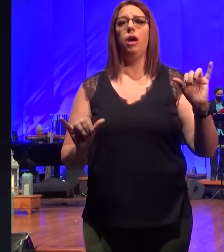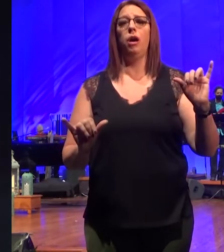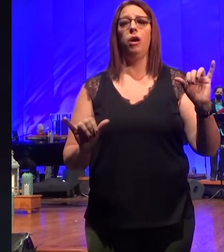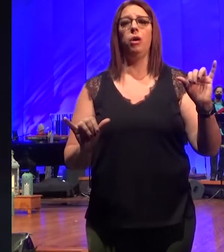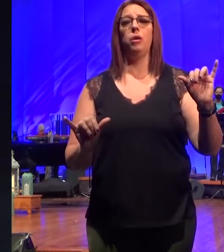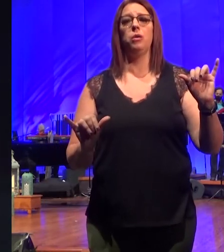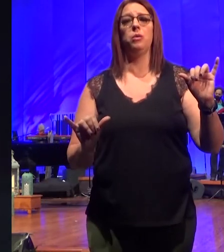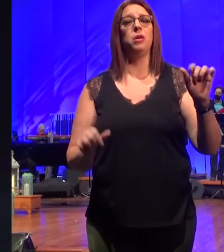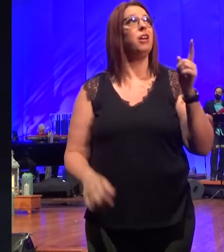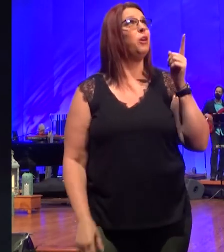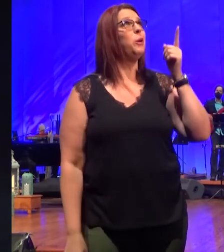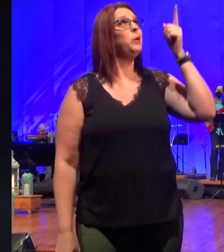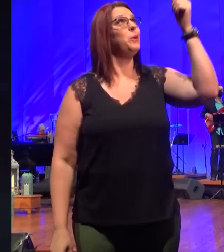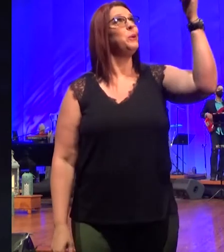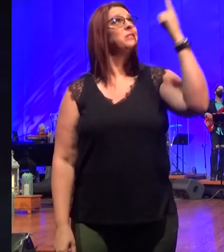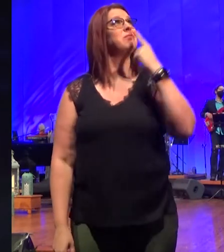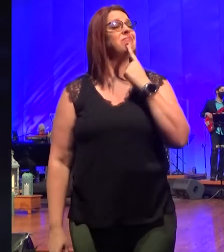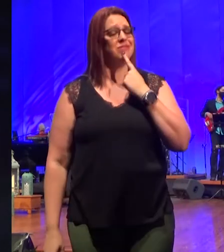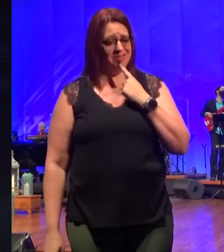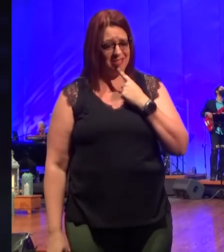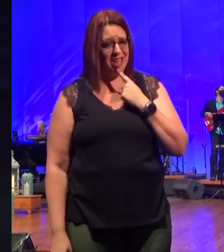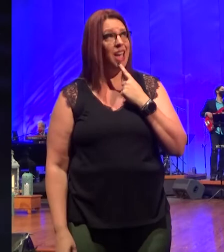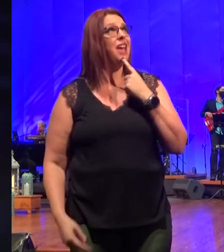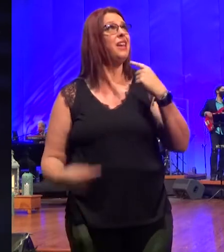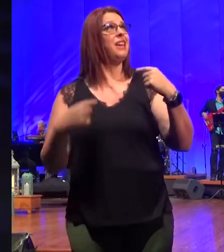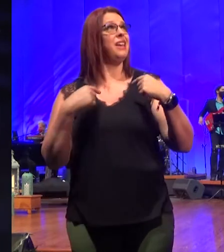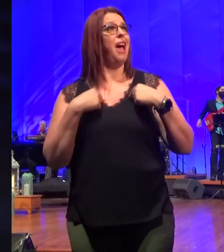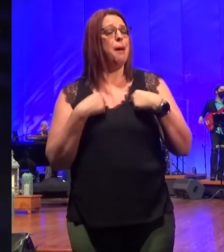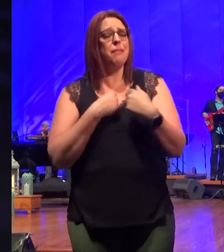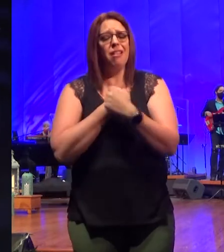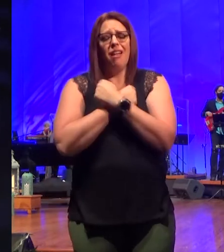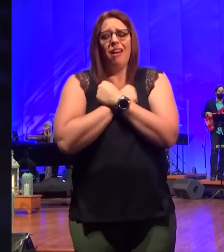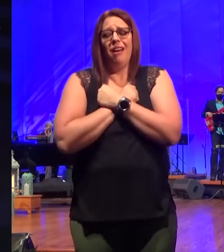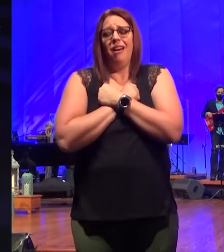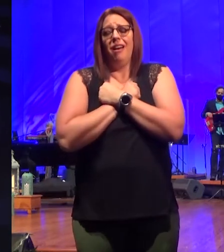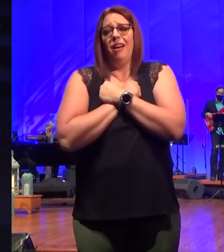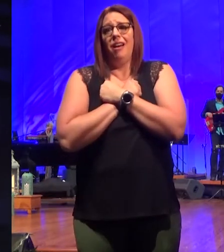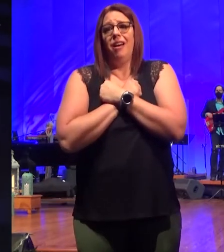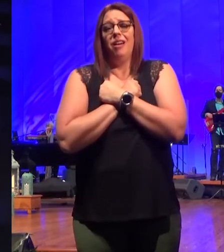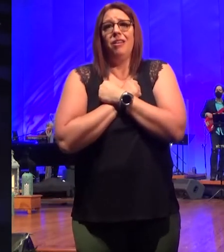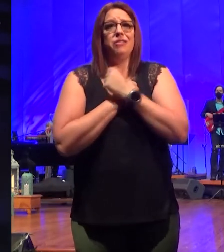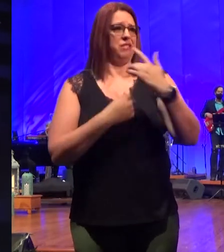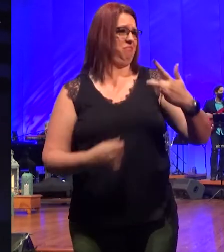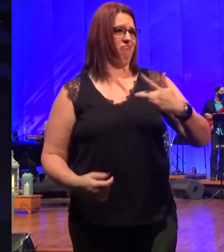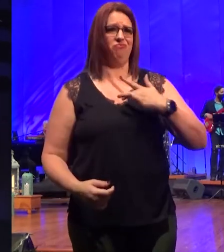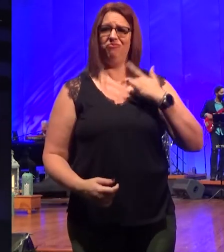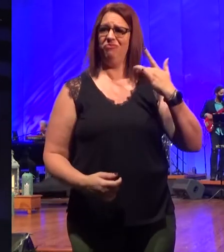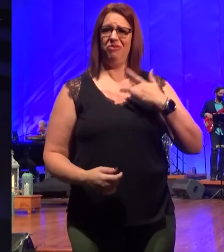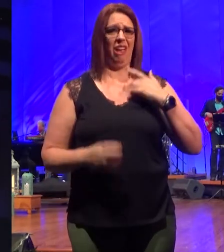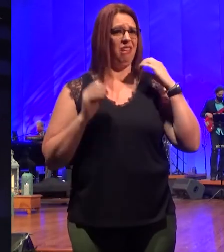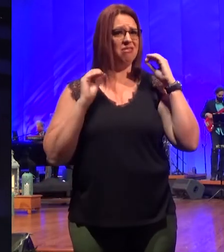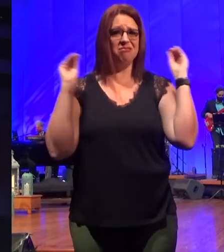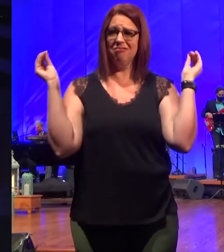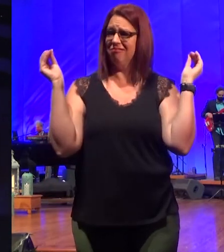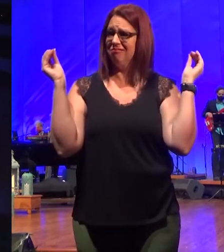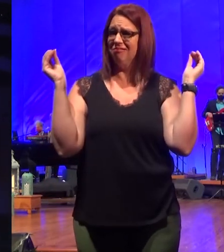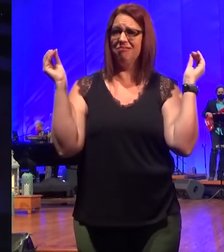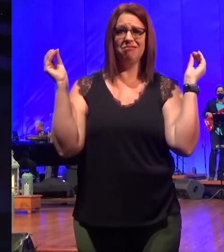Ooh, oh, you say I am loved, but I can't feel a